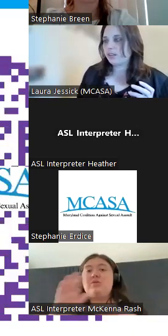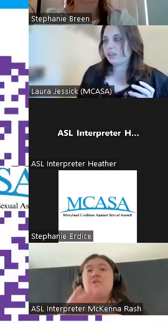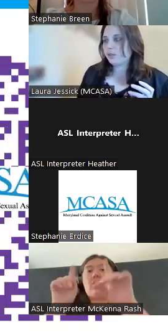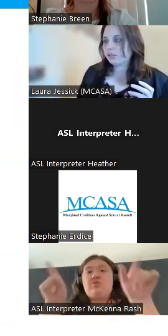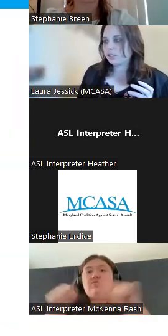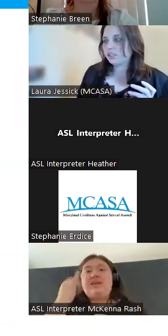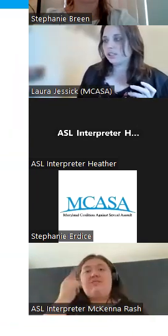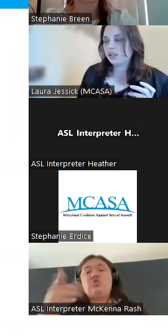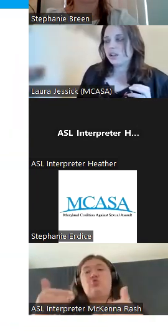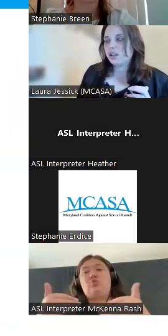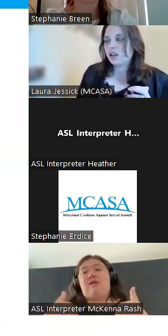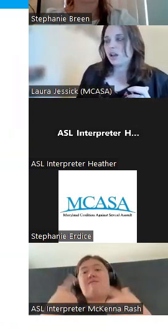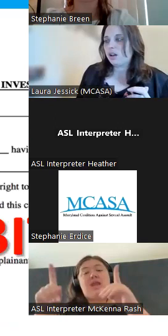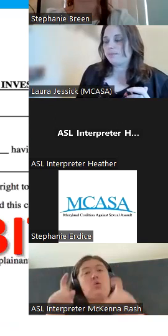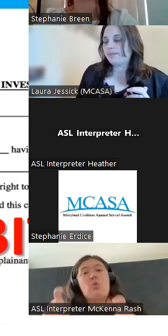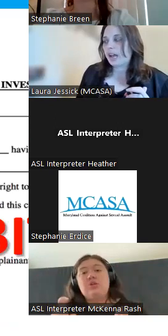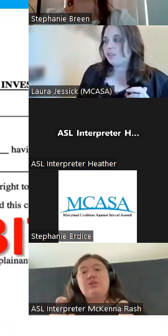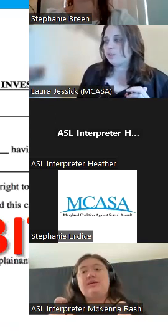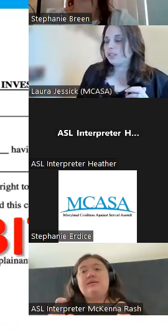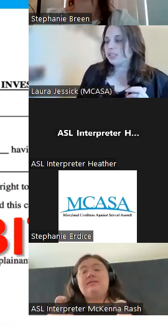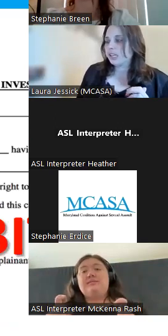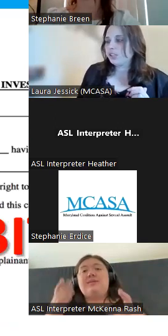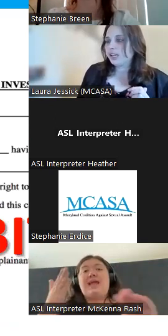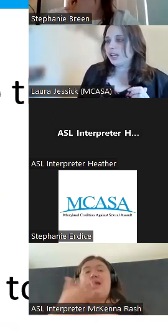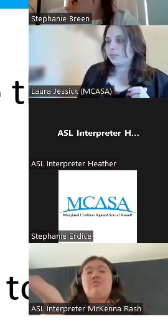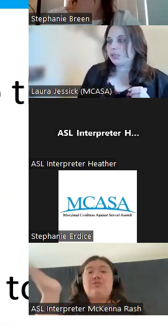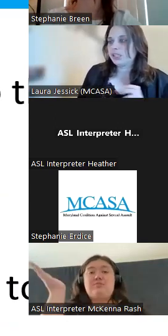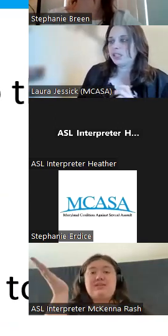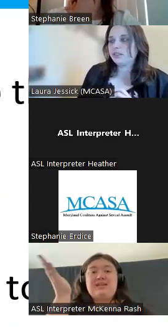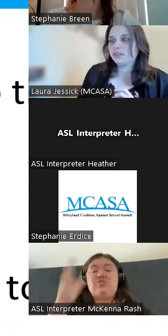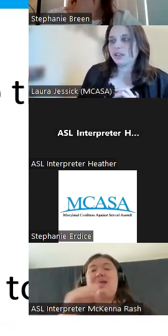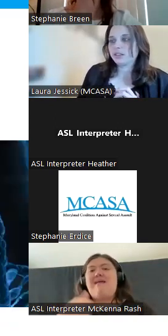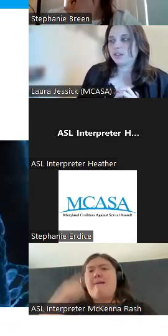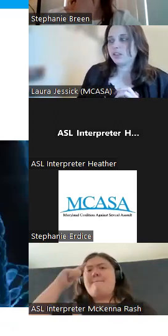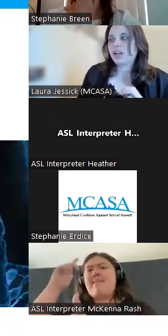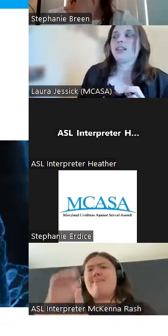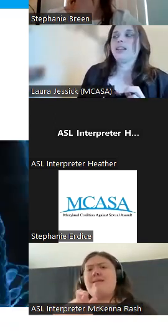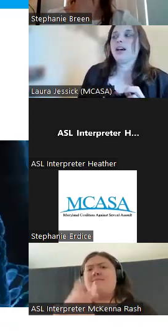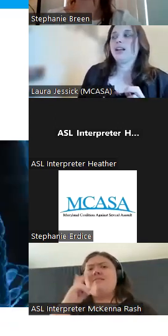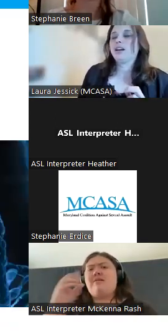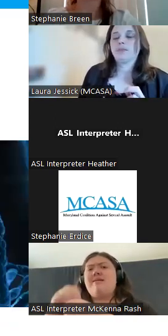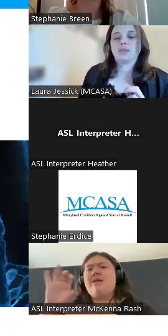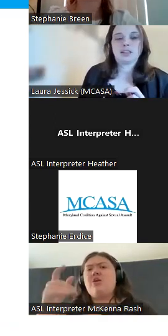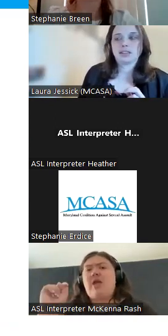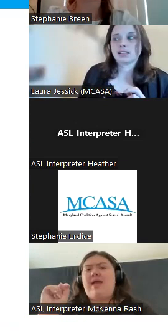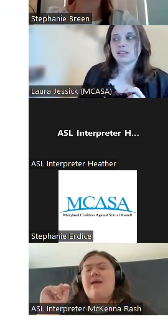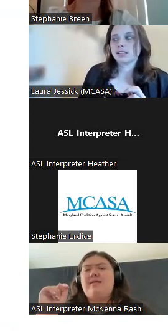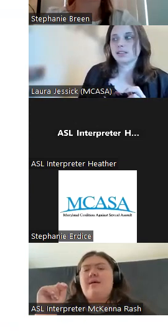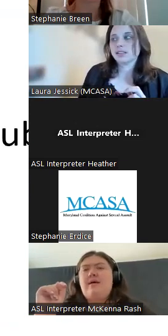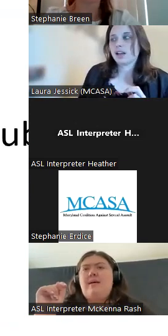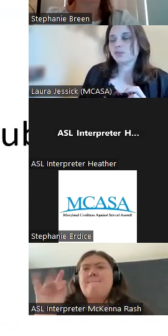if you have any questions after the presentation. And I believe I saw in the chat that